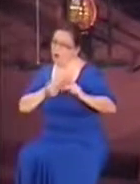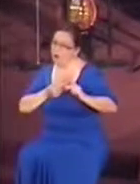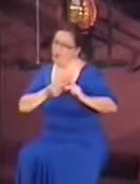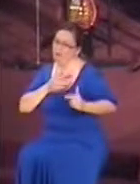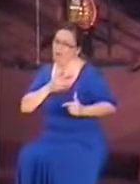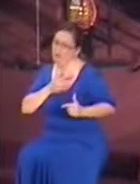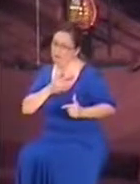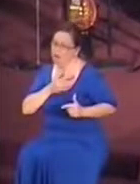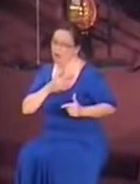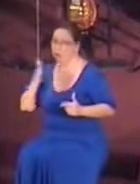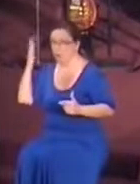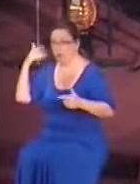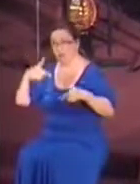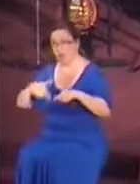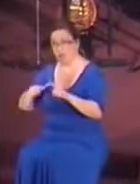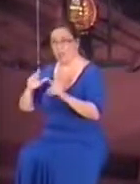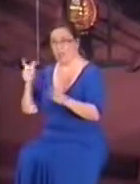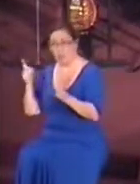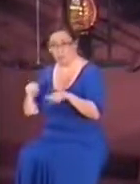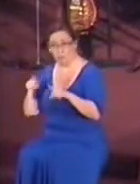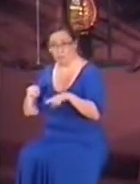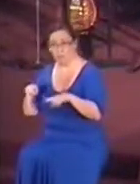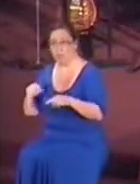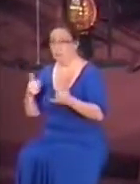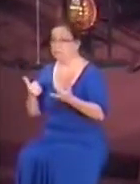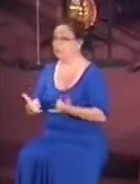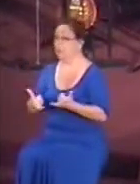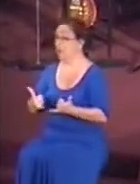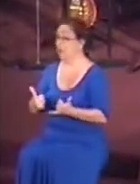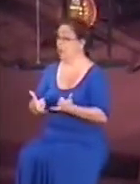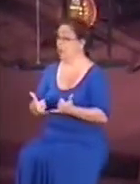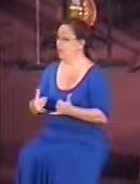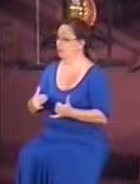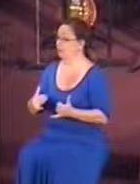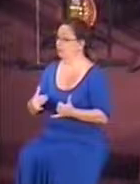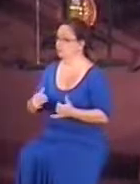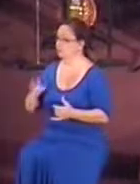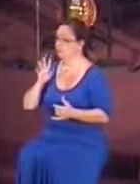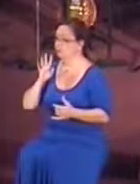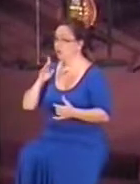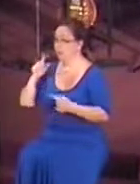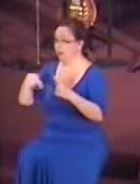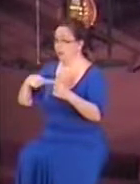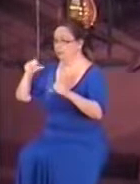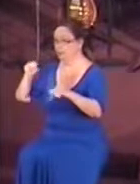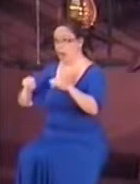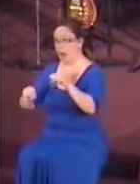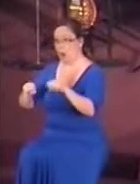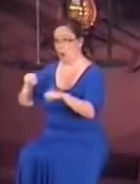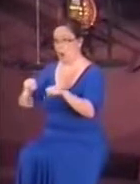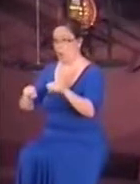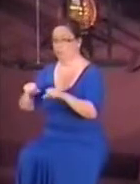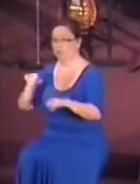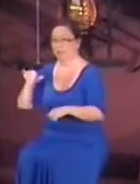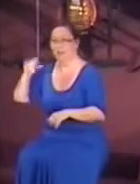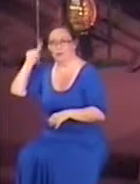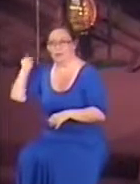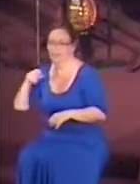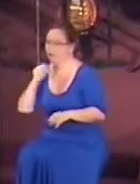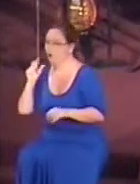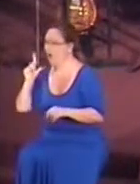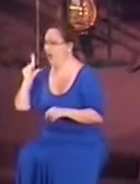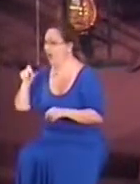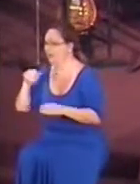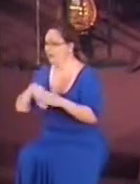Why does God let that happen? But today, we're going to be talking about doubt, right? This is a question you don't ask in